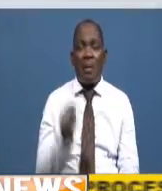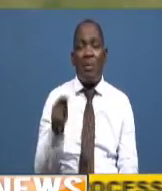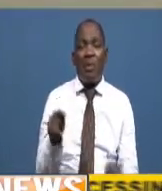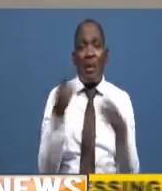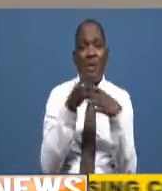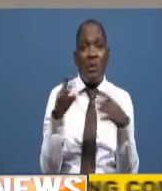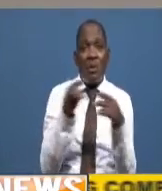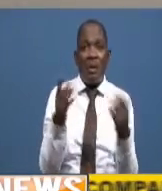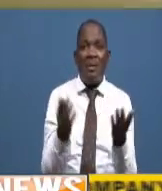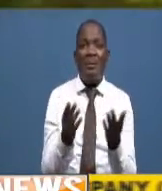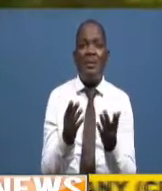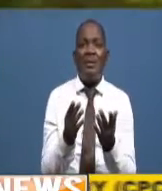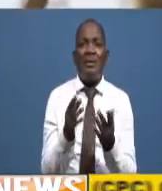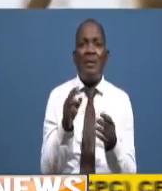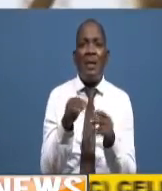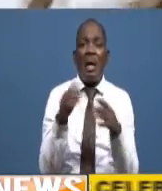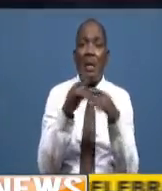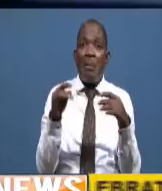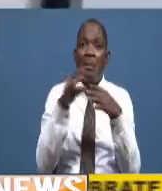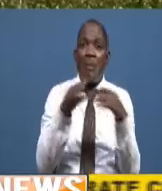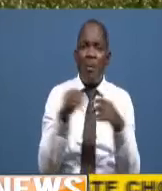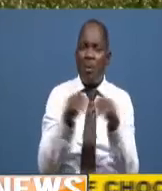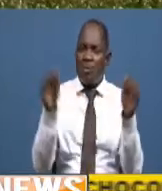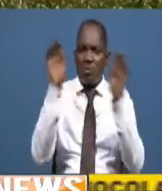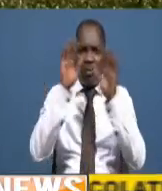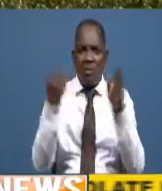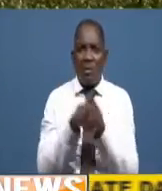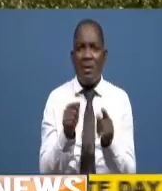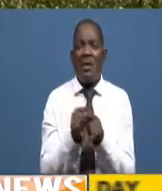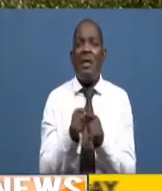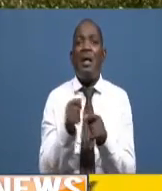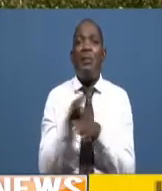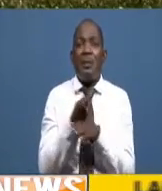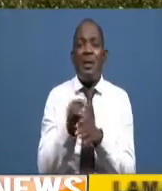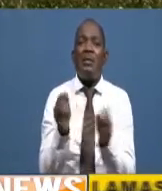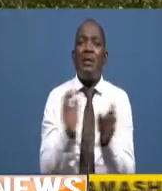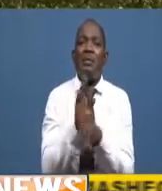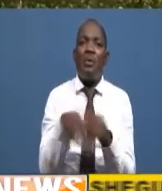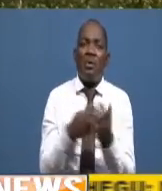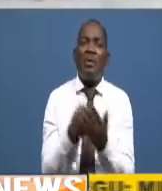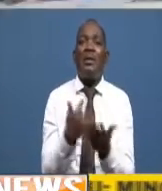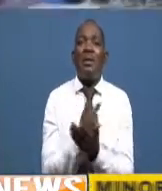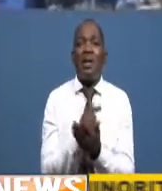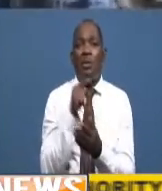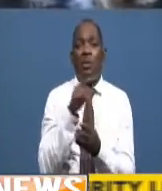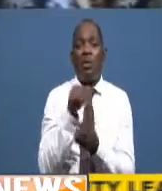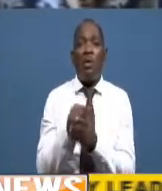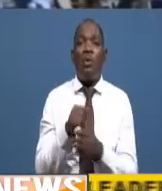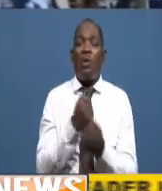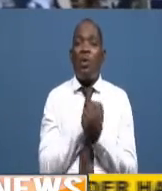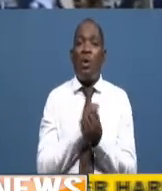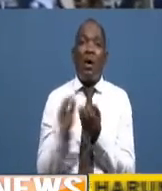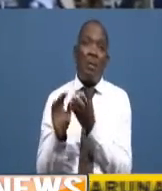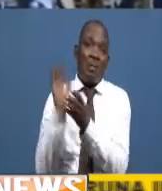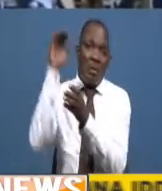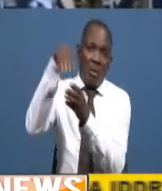Clock's basketball journey and evolution into entrepreneurship and impacting the next generation of basketball players